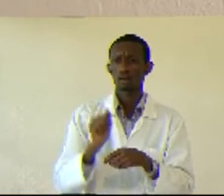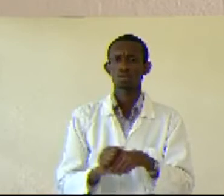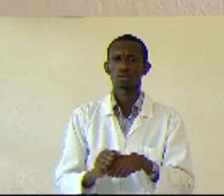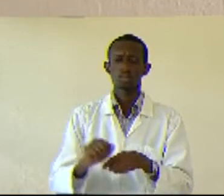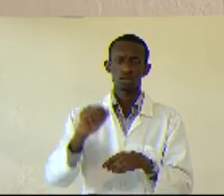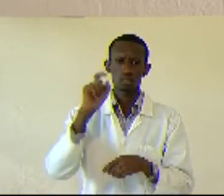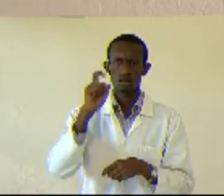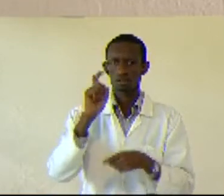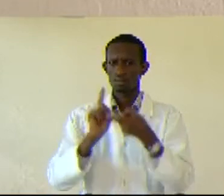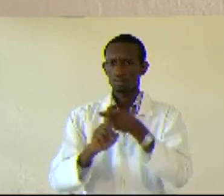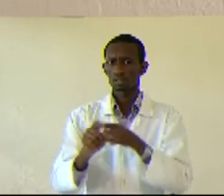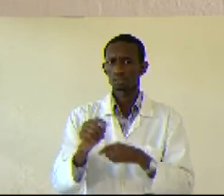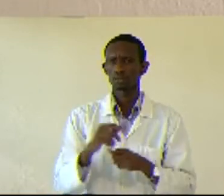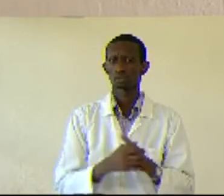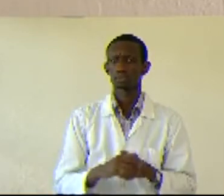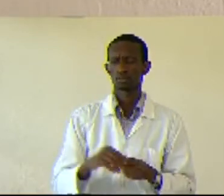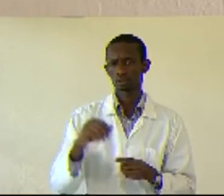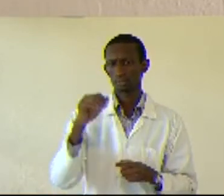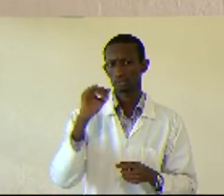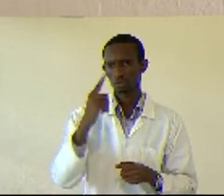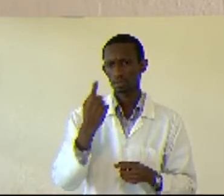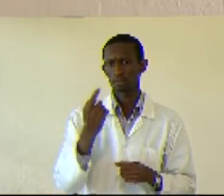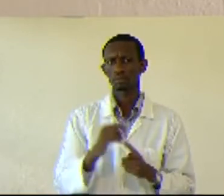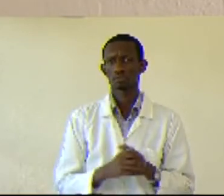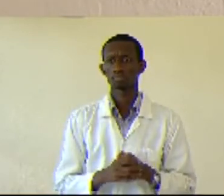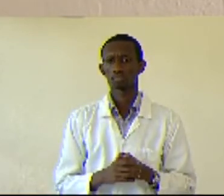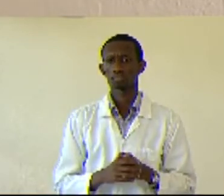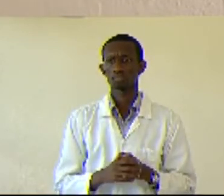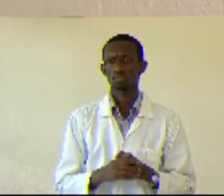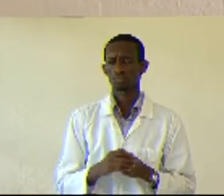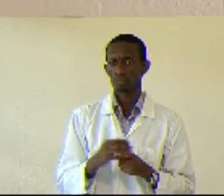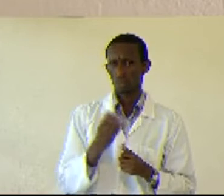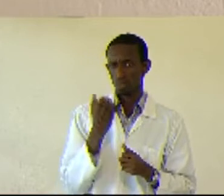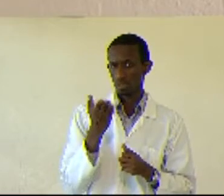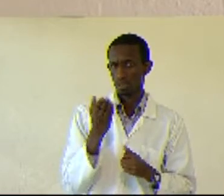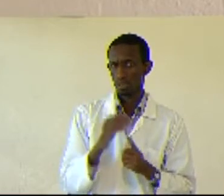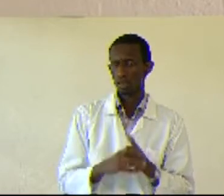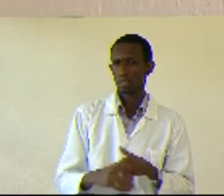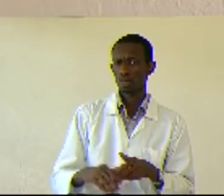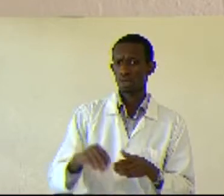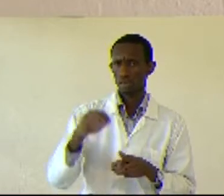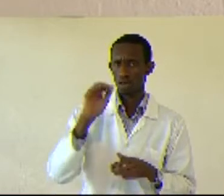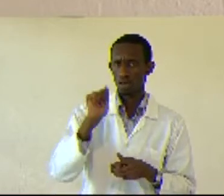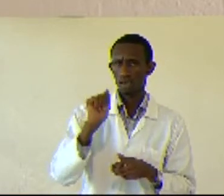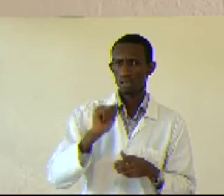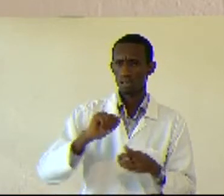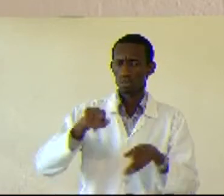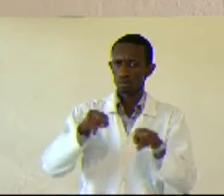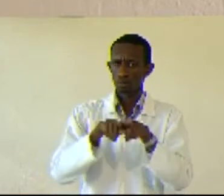then plus c. For me, a is the coefficient of x. Understand x as